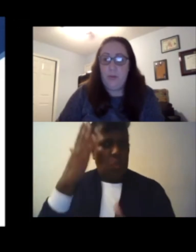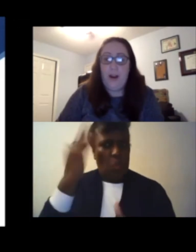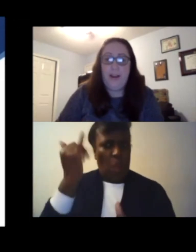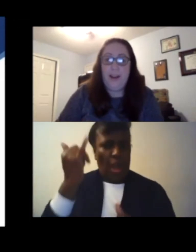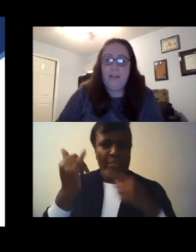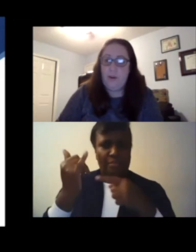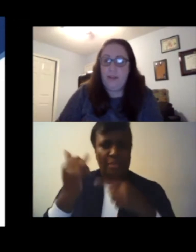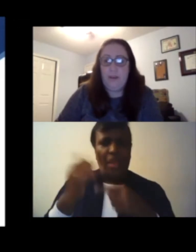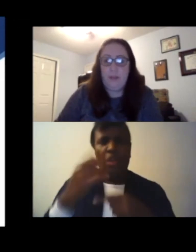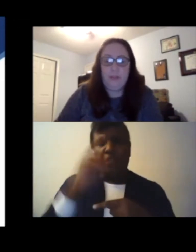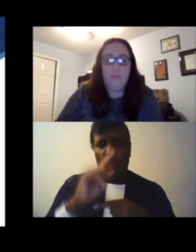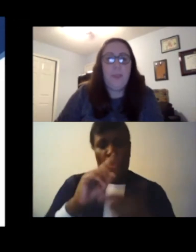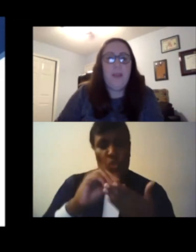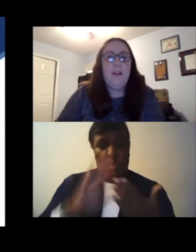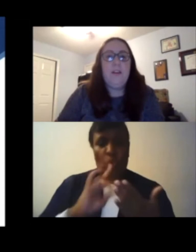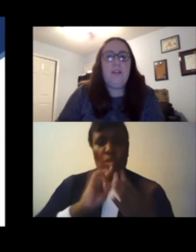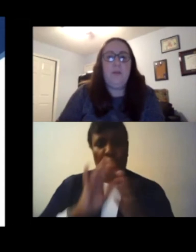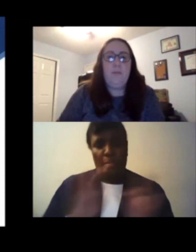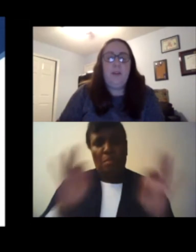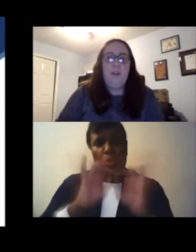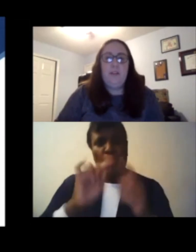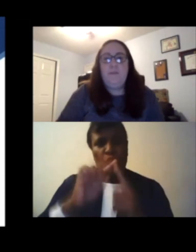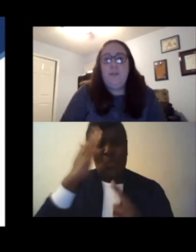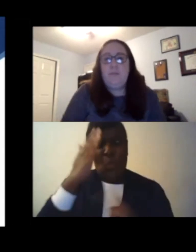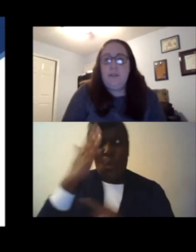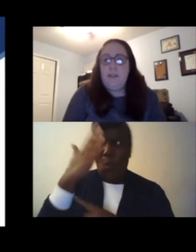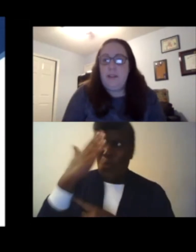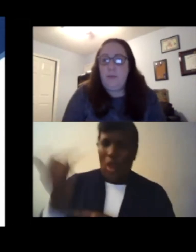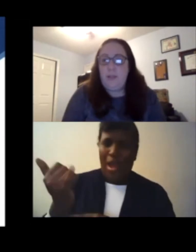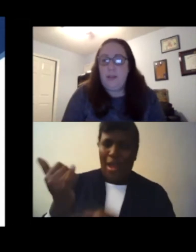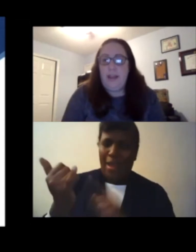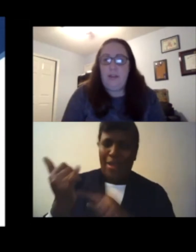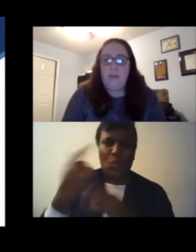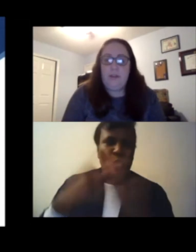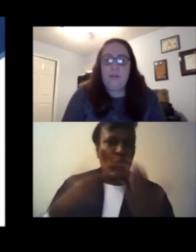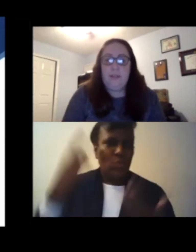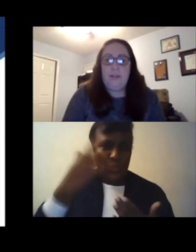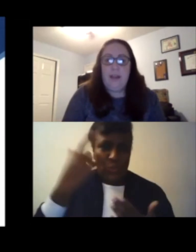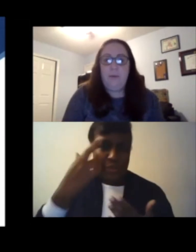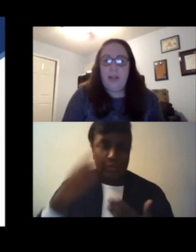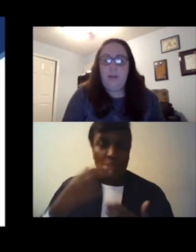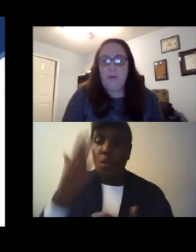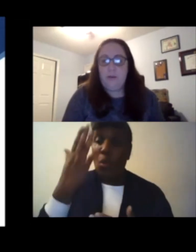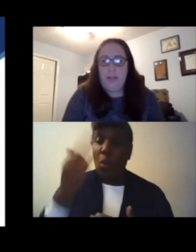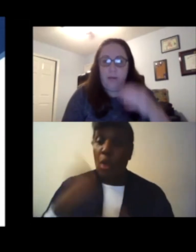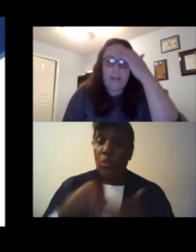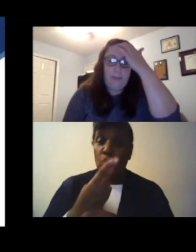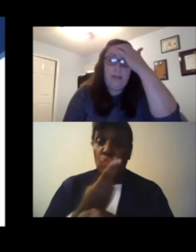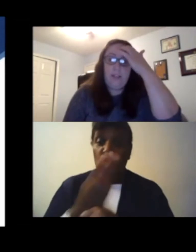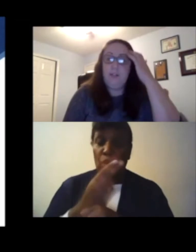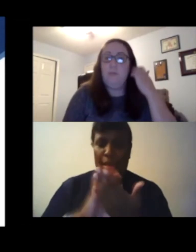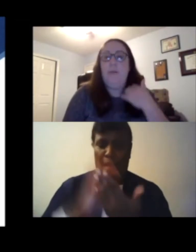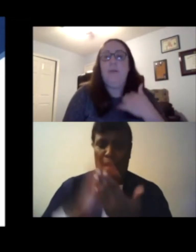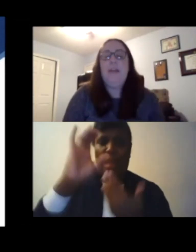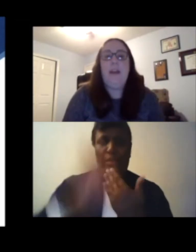the why to everything that we do. So the first reason that we look at calendar systems is to help a child understand their